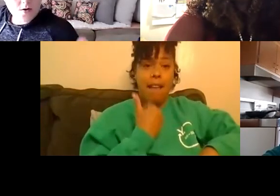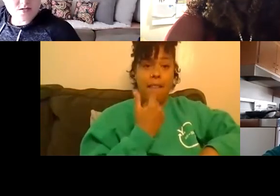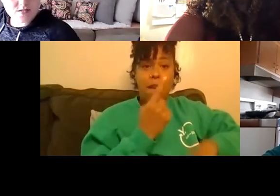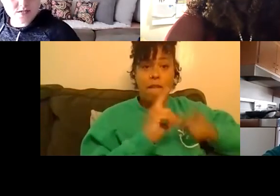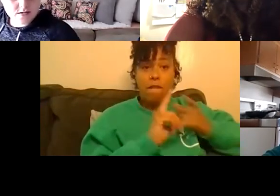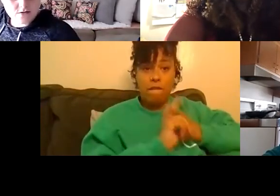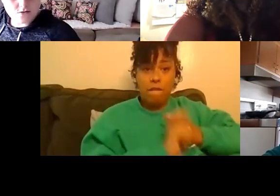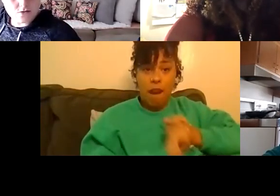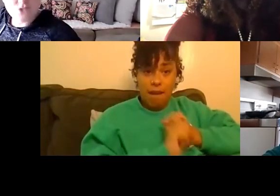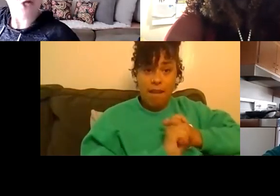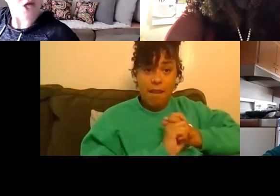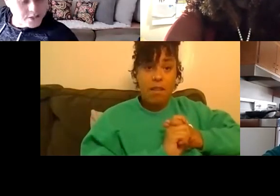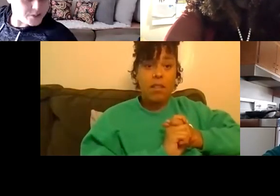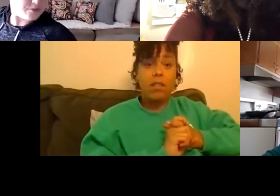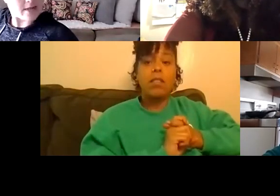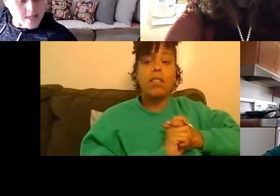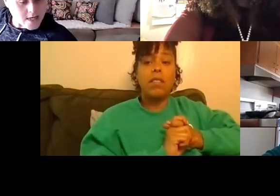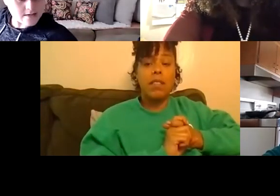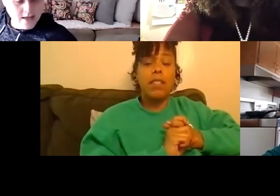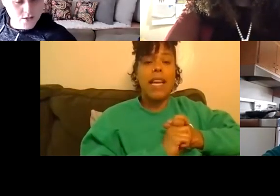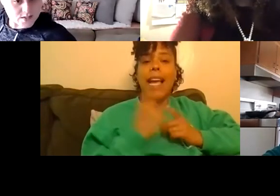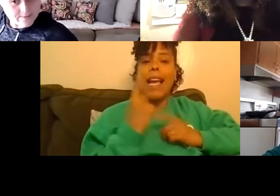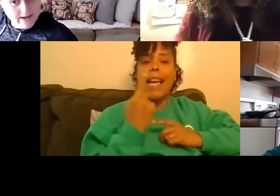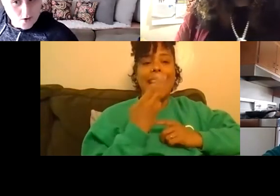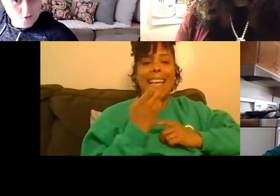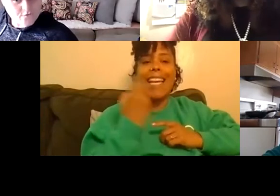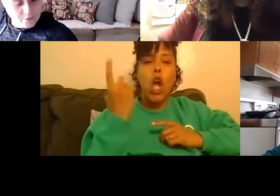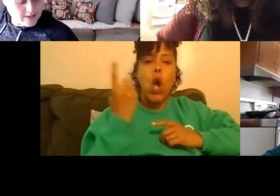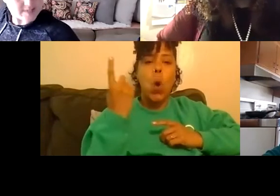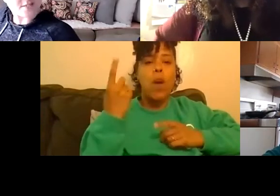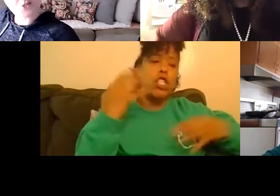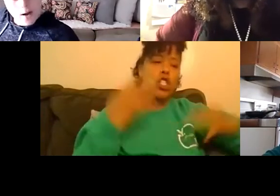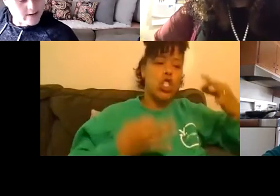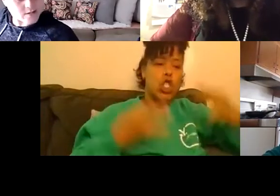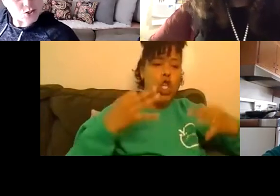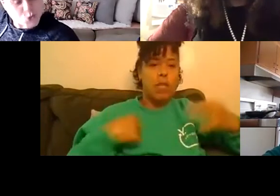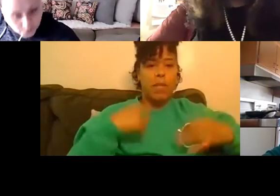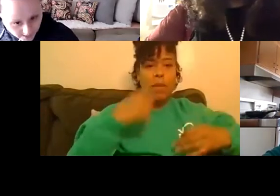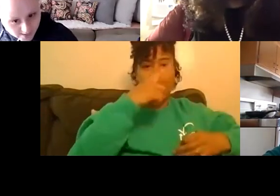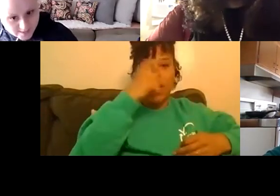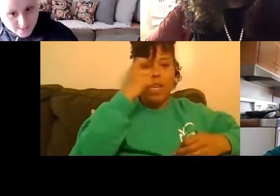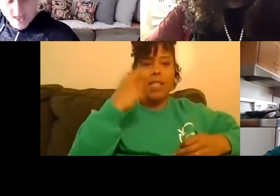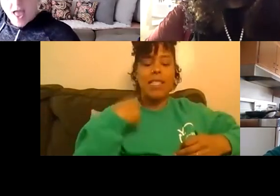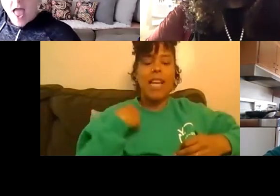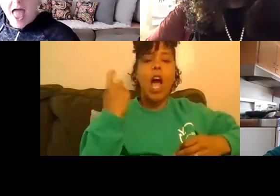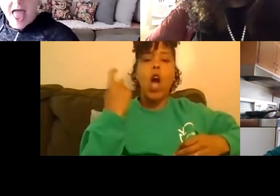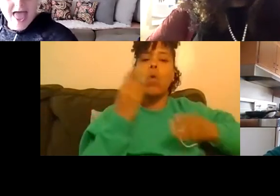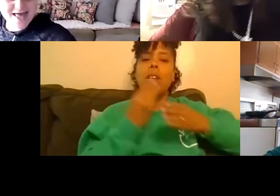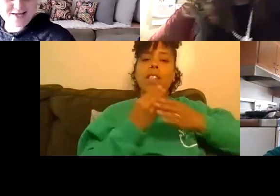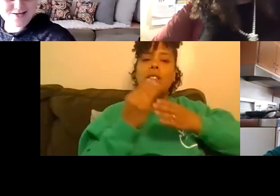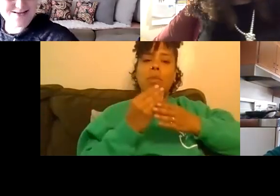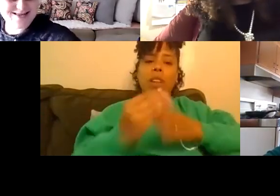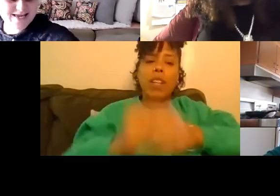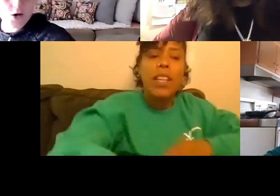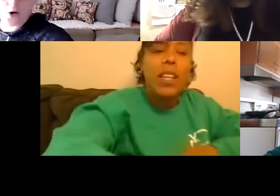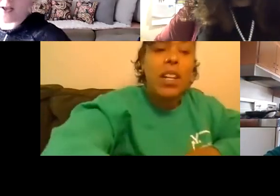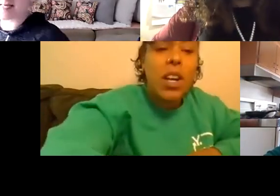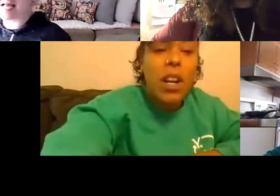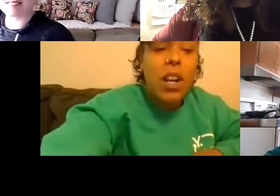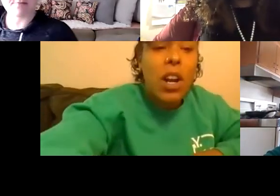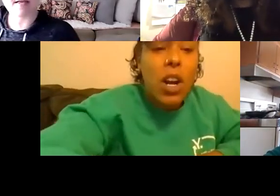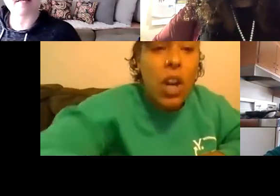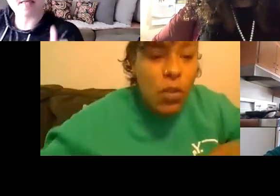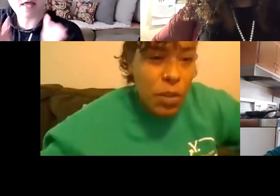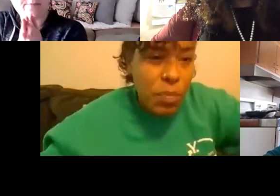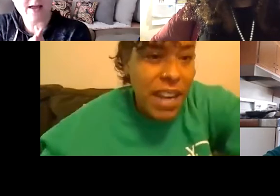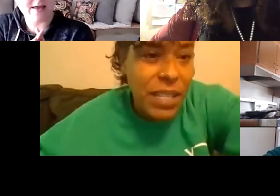He always used to judge me because I used to buy overpriced Starbucks drinks. Mm-hmm. He always